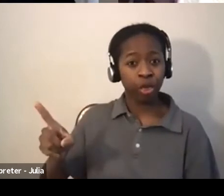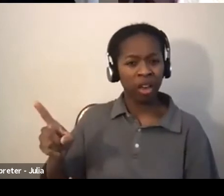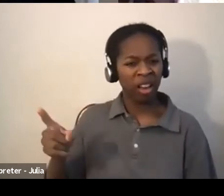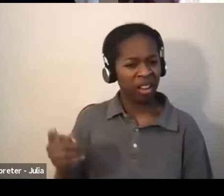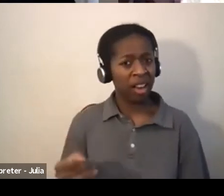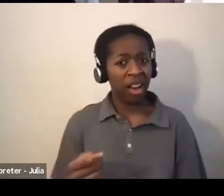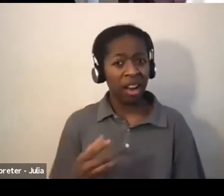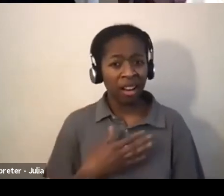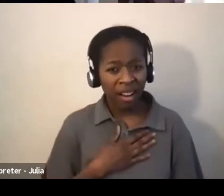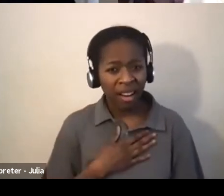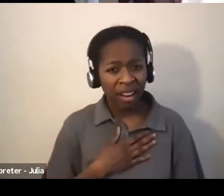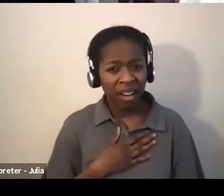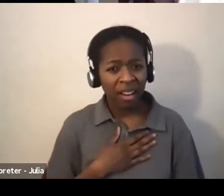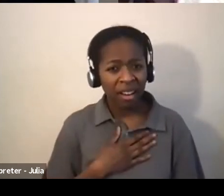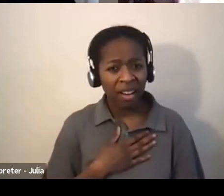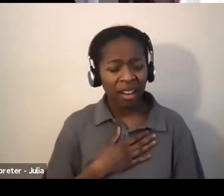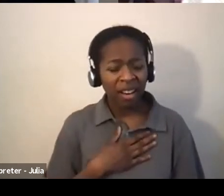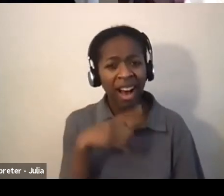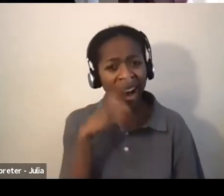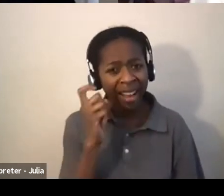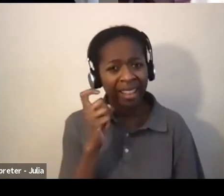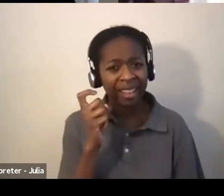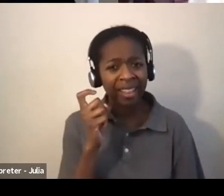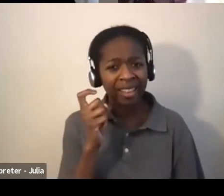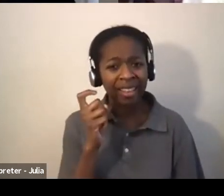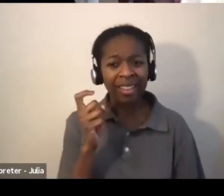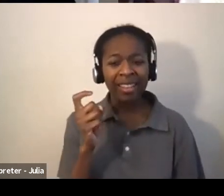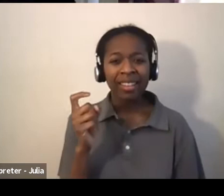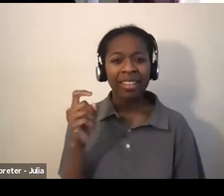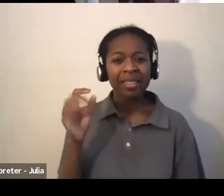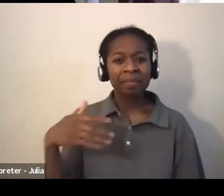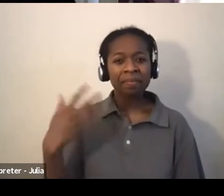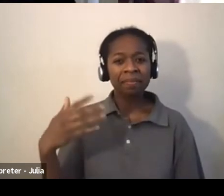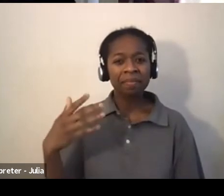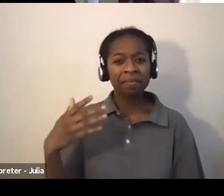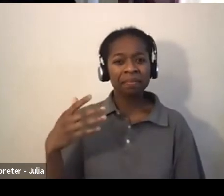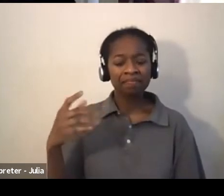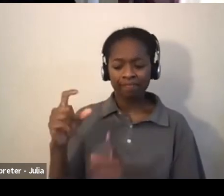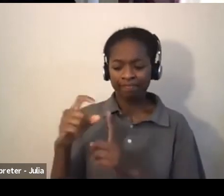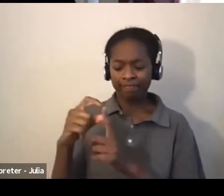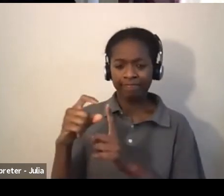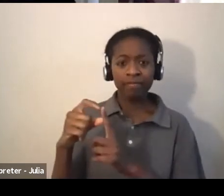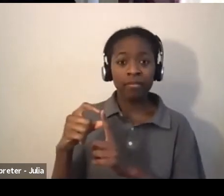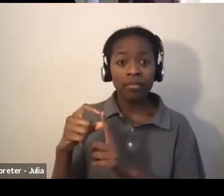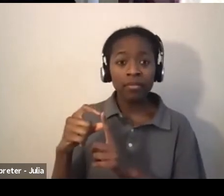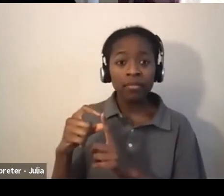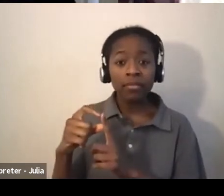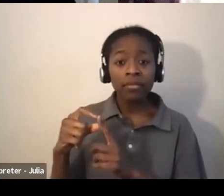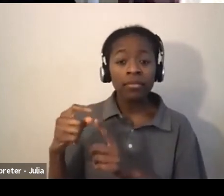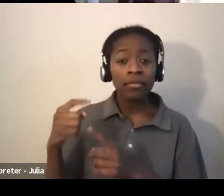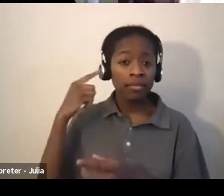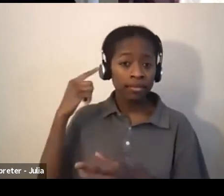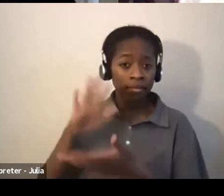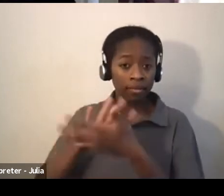It was so ugly, and just, I guess the word you can say on that. And then when